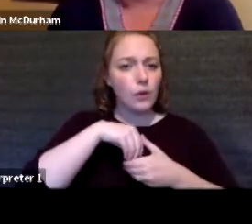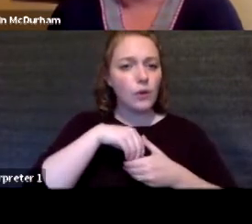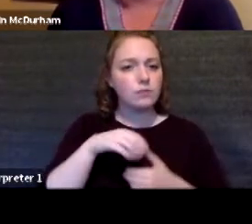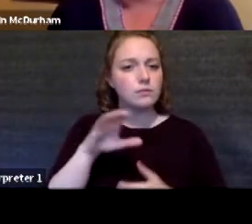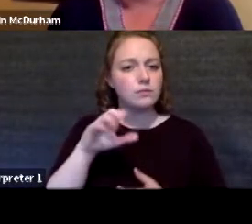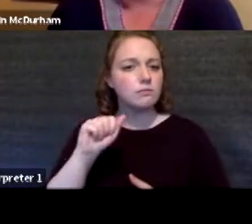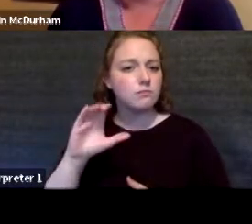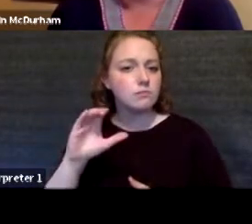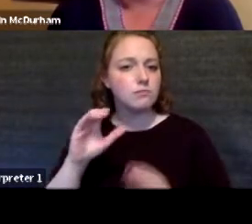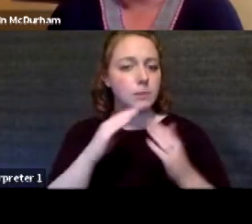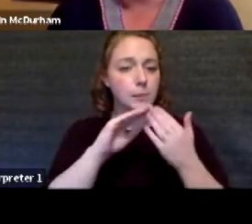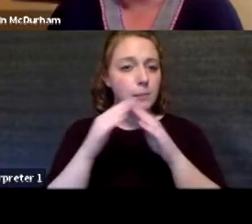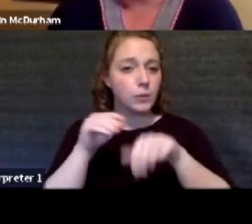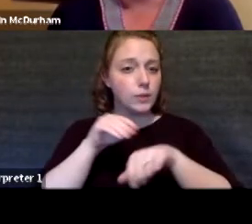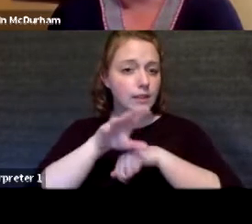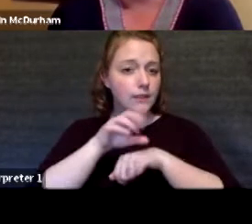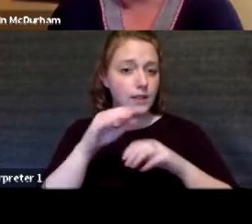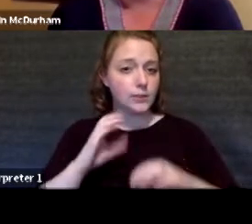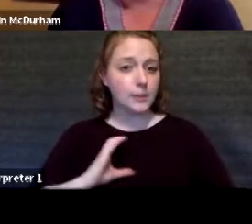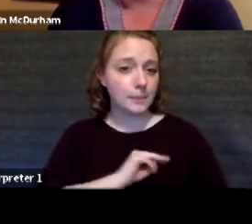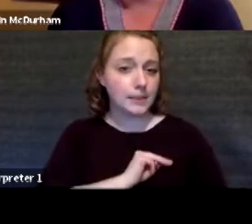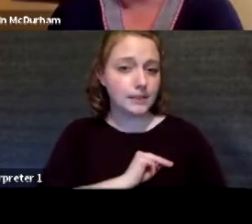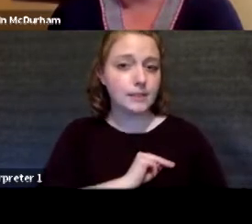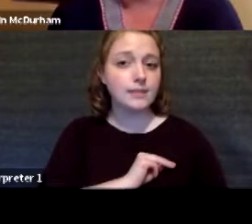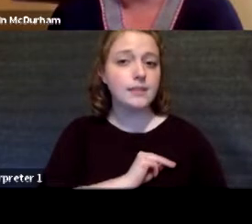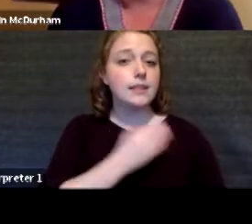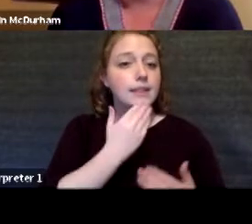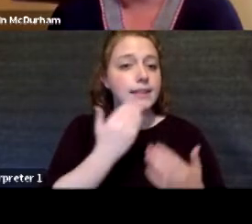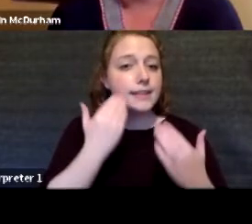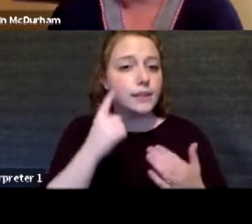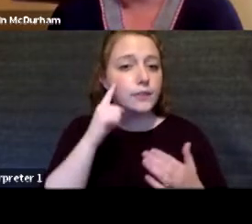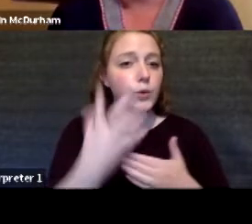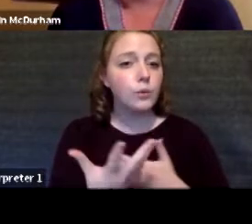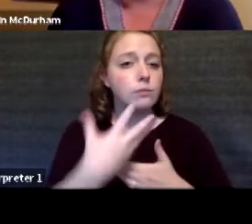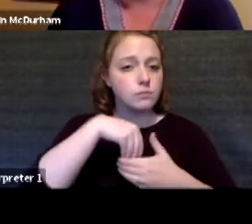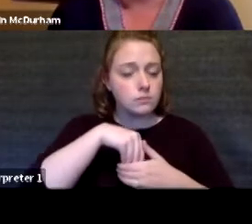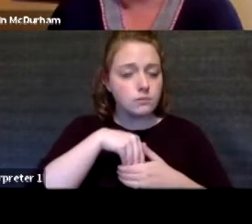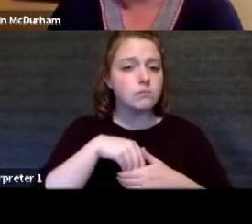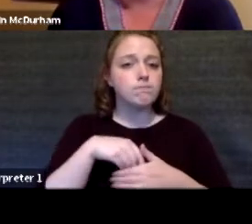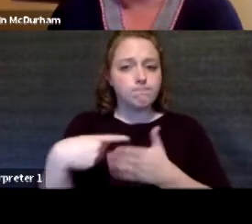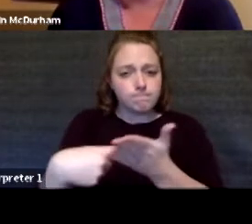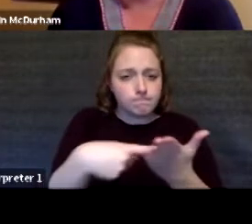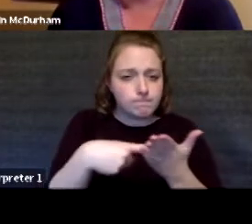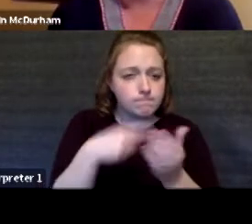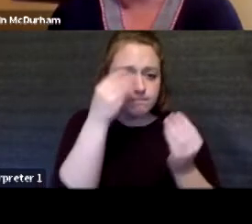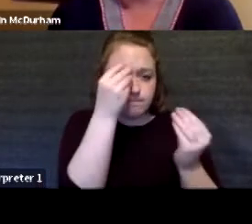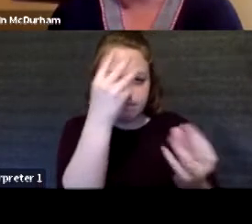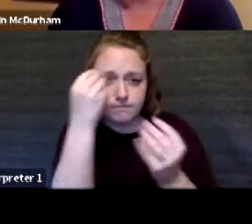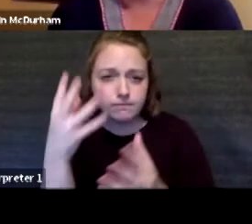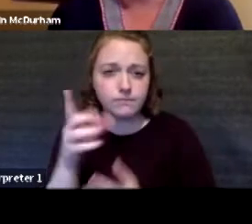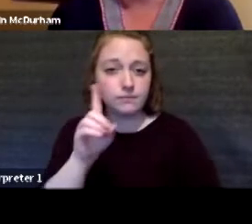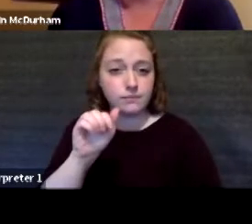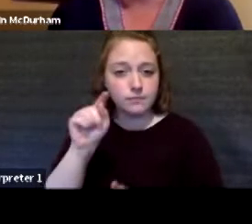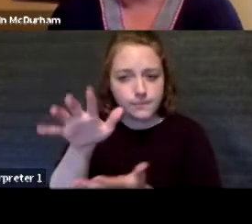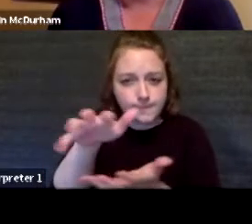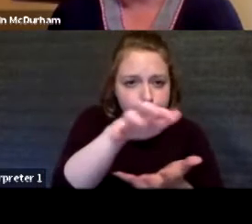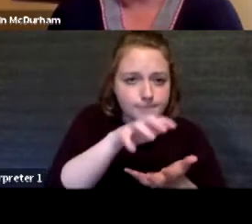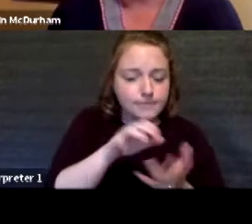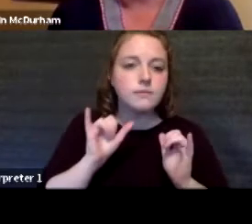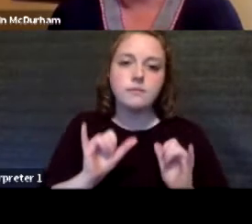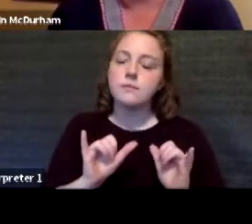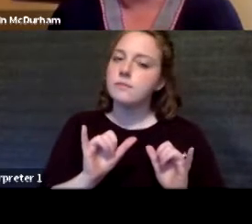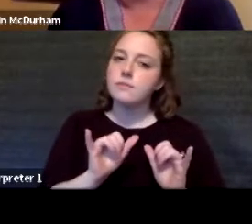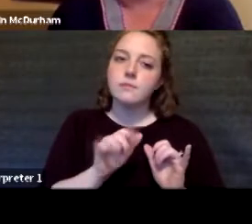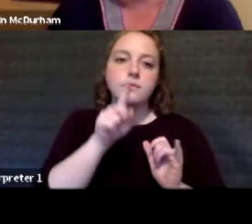Thank you so much for your participation. The information exchange, the data we're gathering is very,